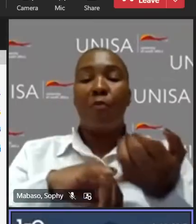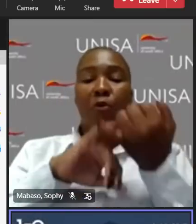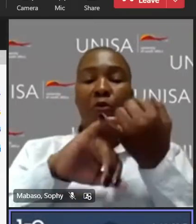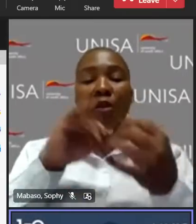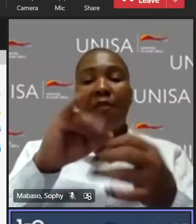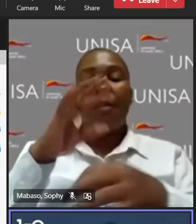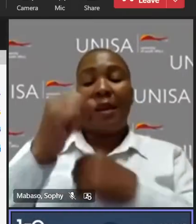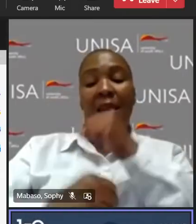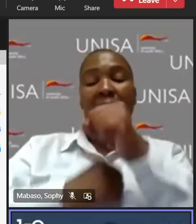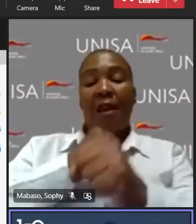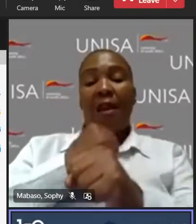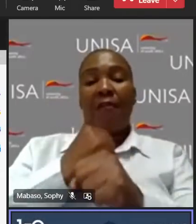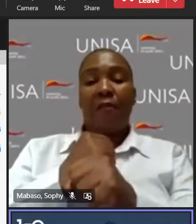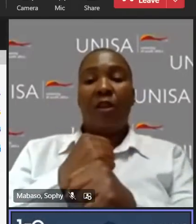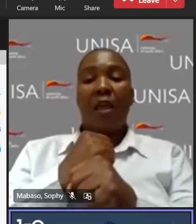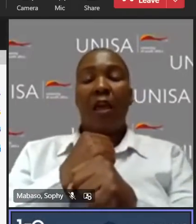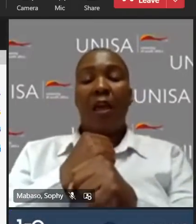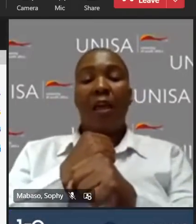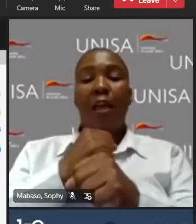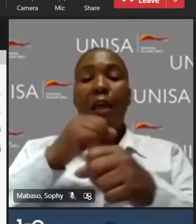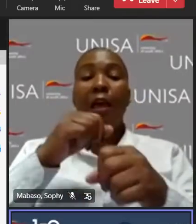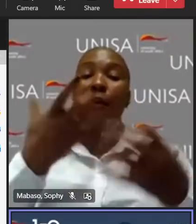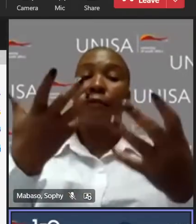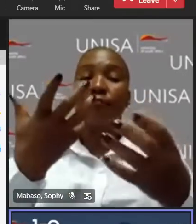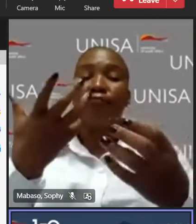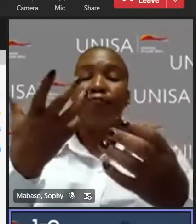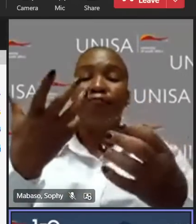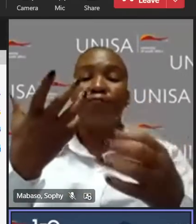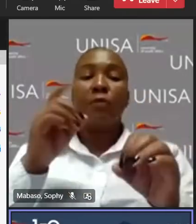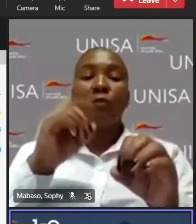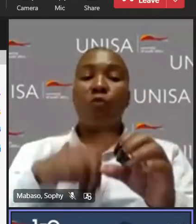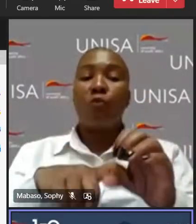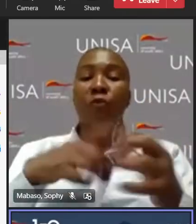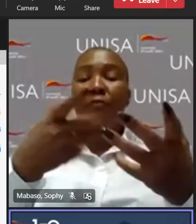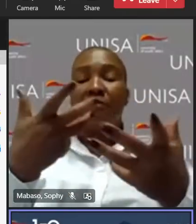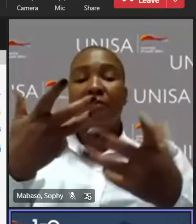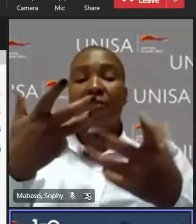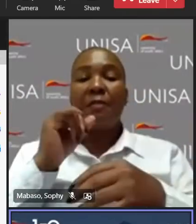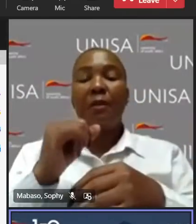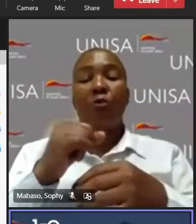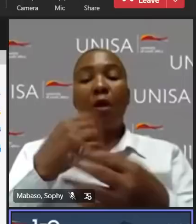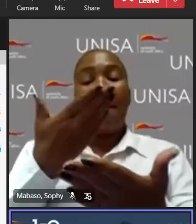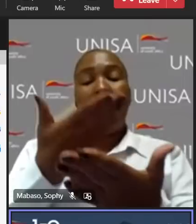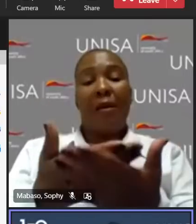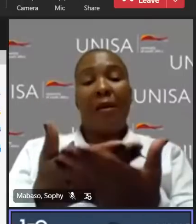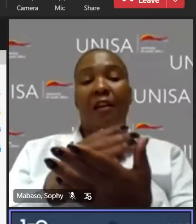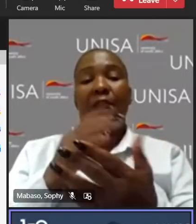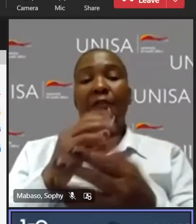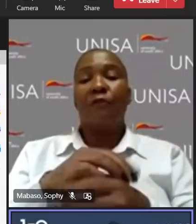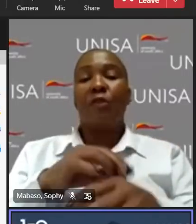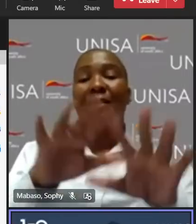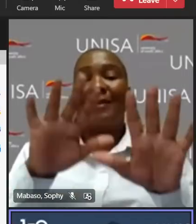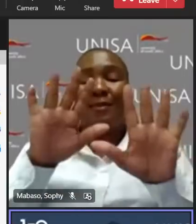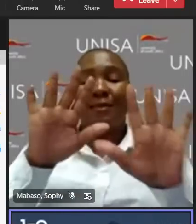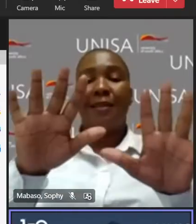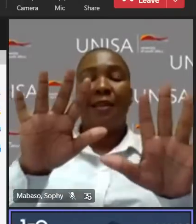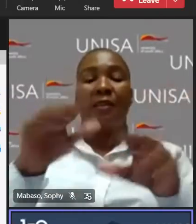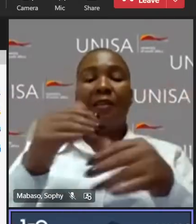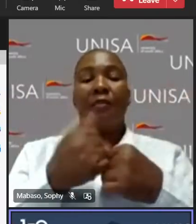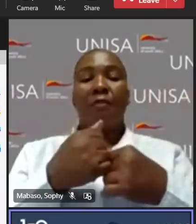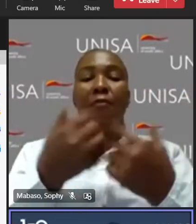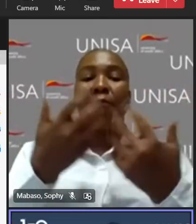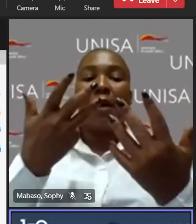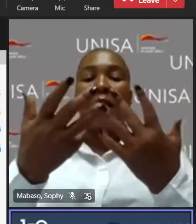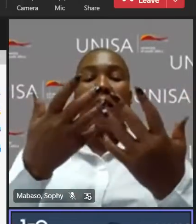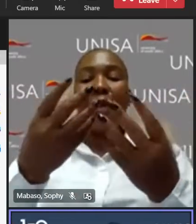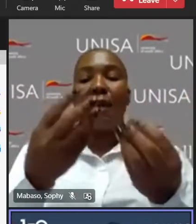year courses, then you may apply to exceed the maximum number of 10 by a maximum